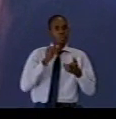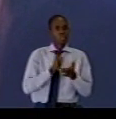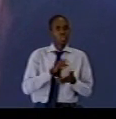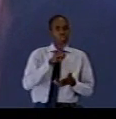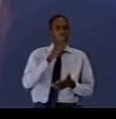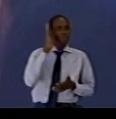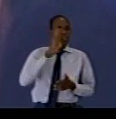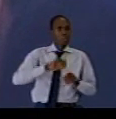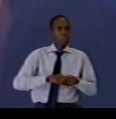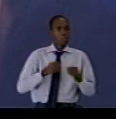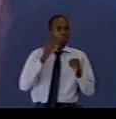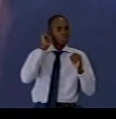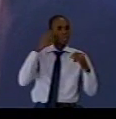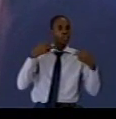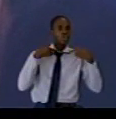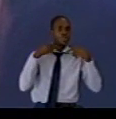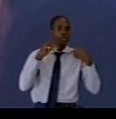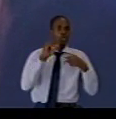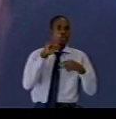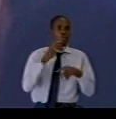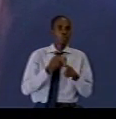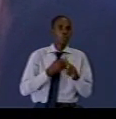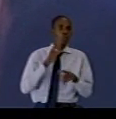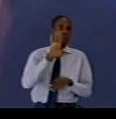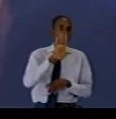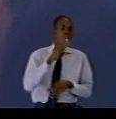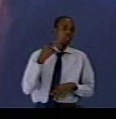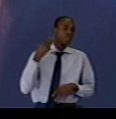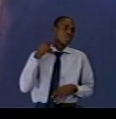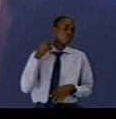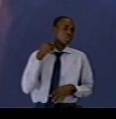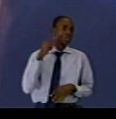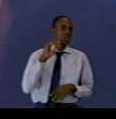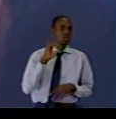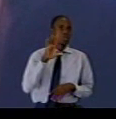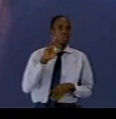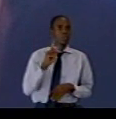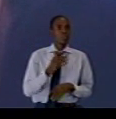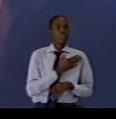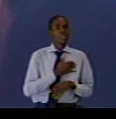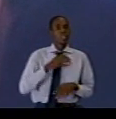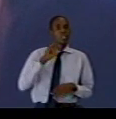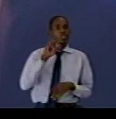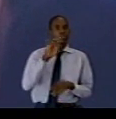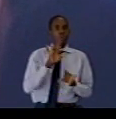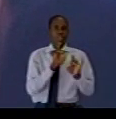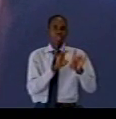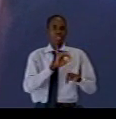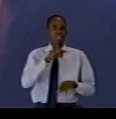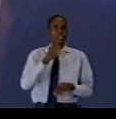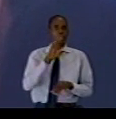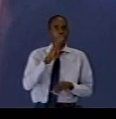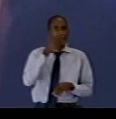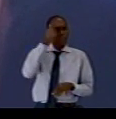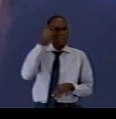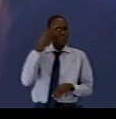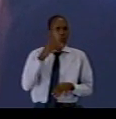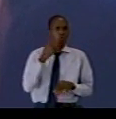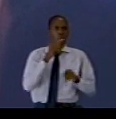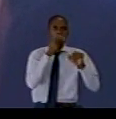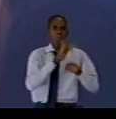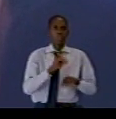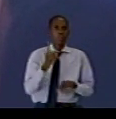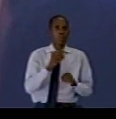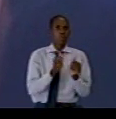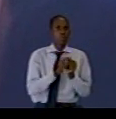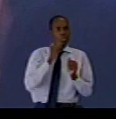thou shalt break his yoke from off thy neck. And Esau hated Jacob because of the blessing wherewith